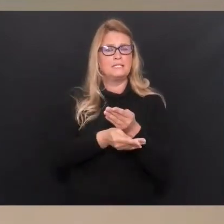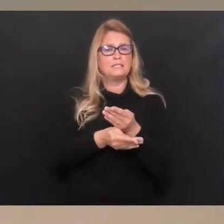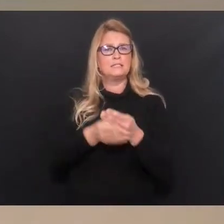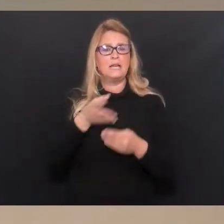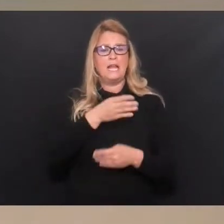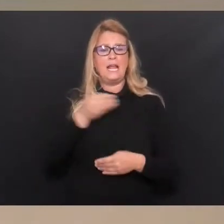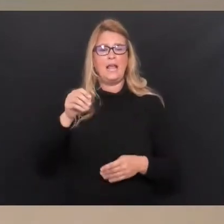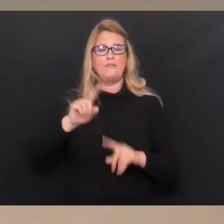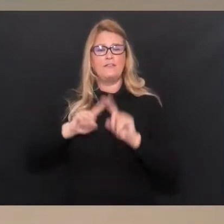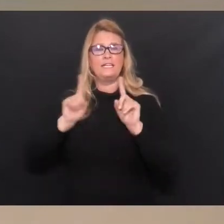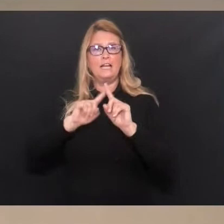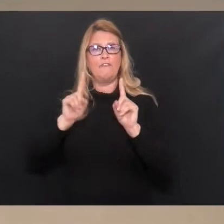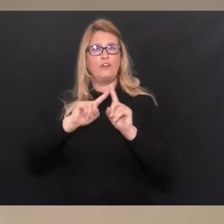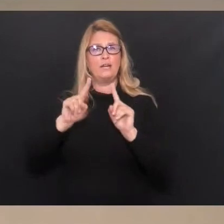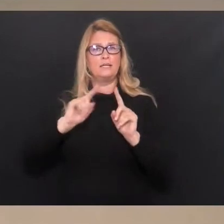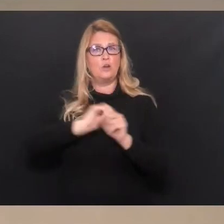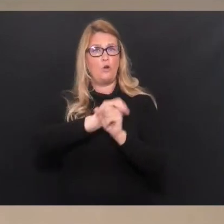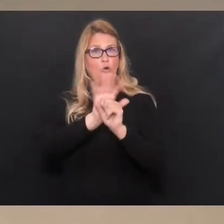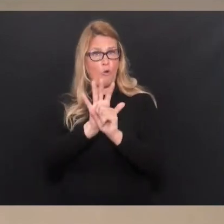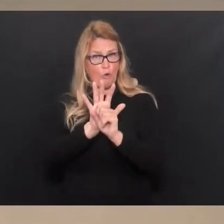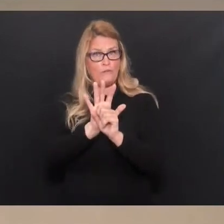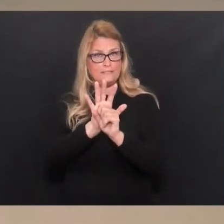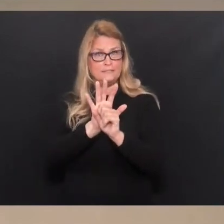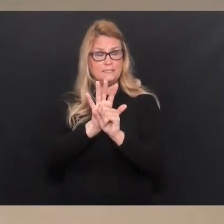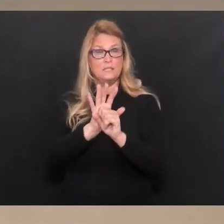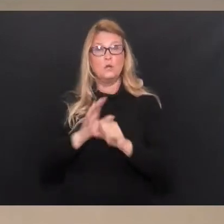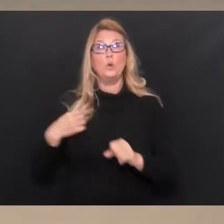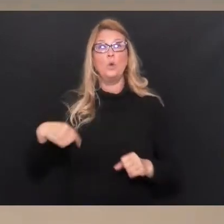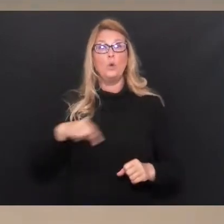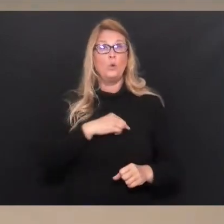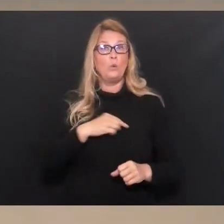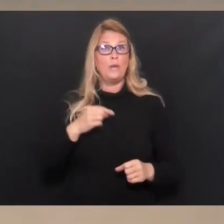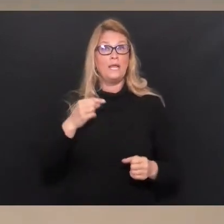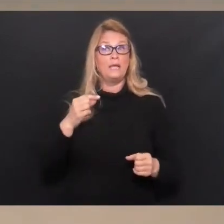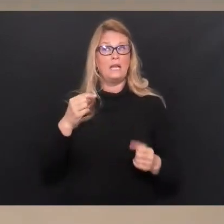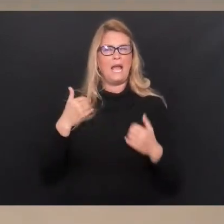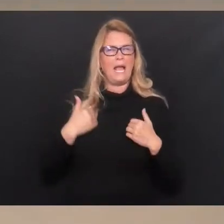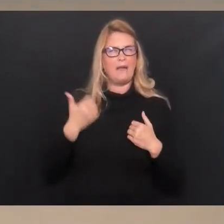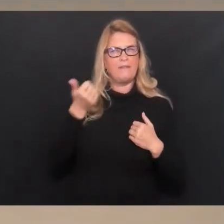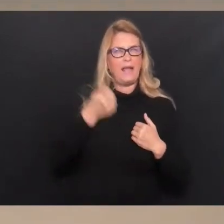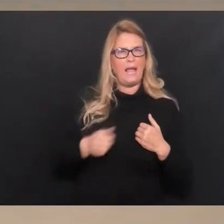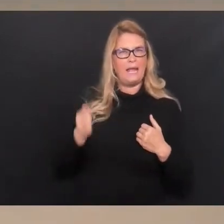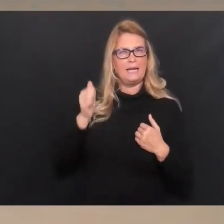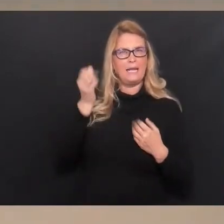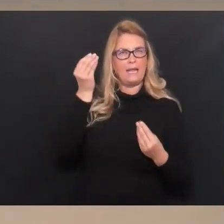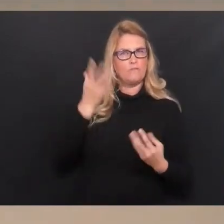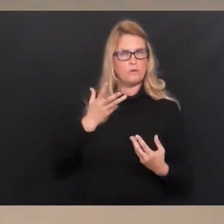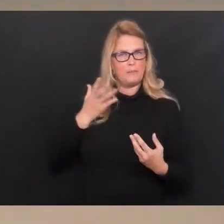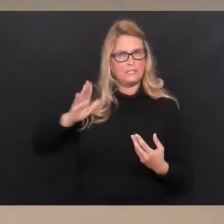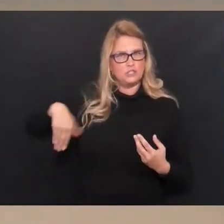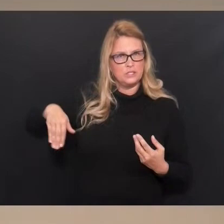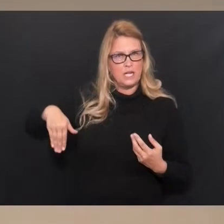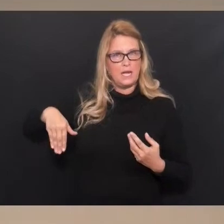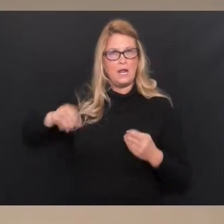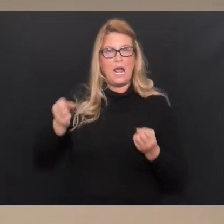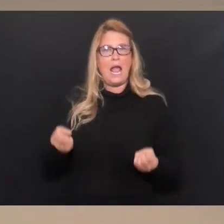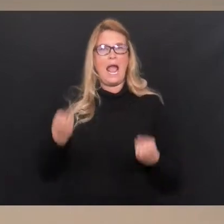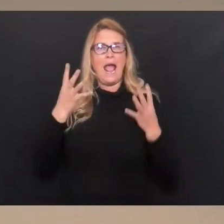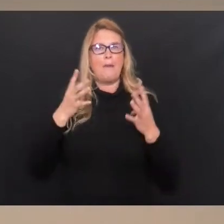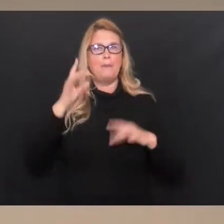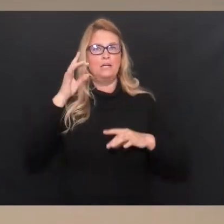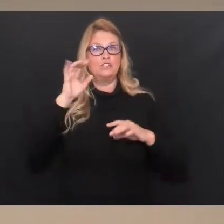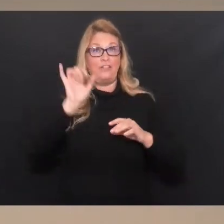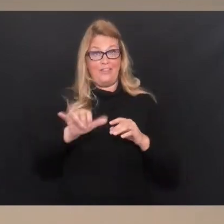some of these variants. Do we have any data yet that you could share on how much the variants